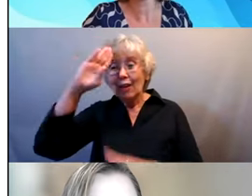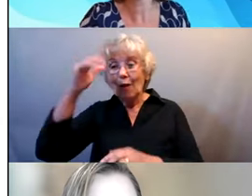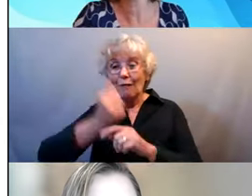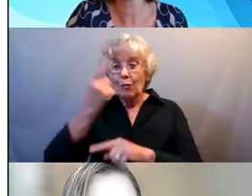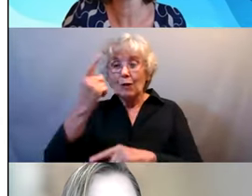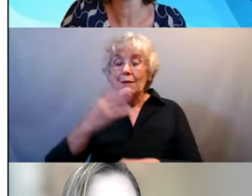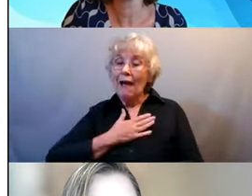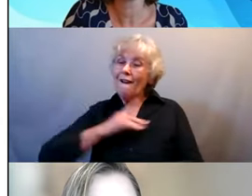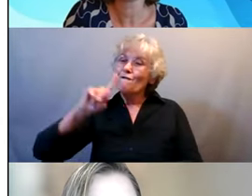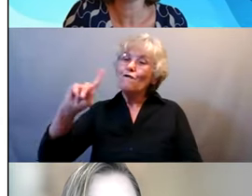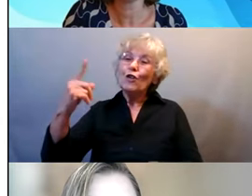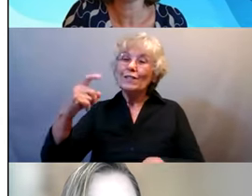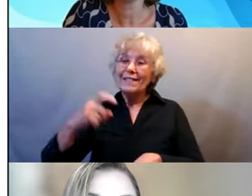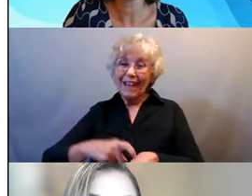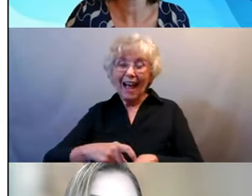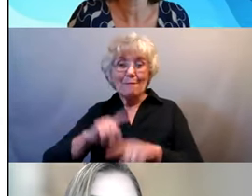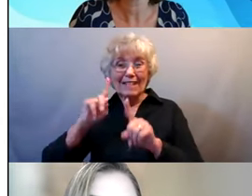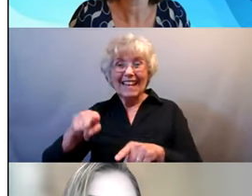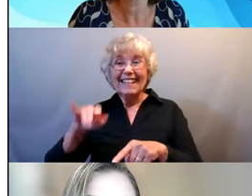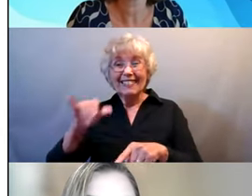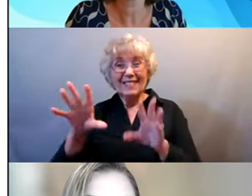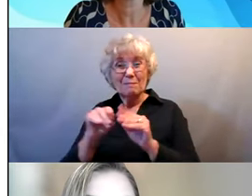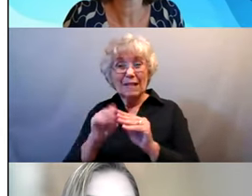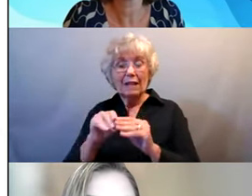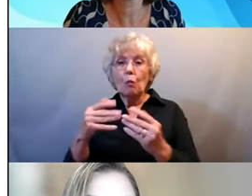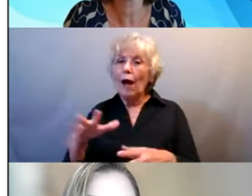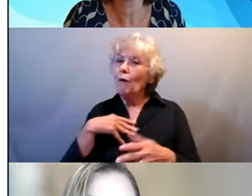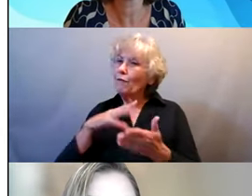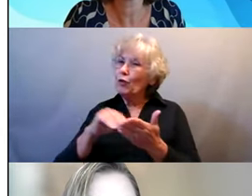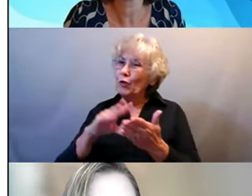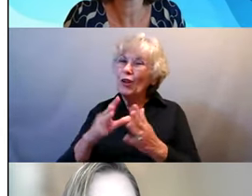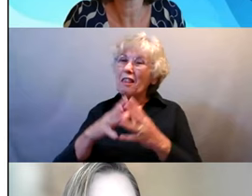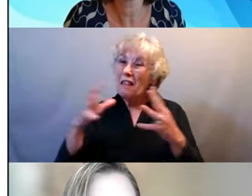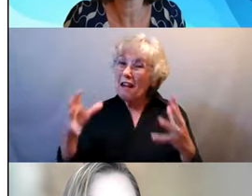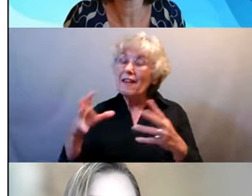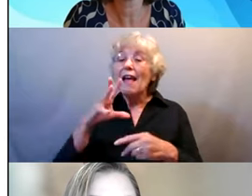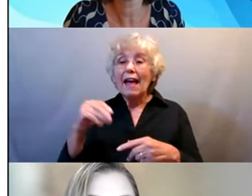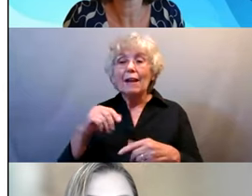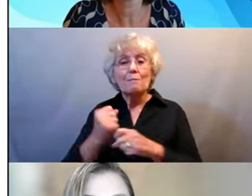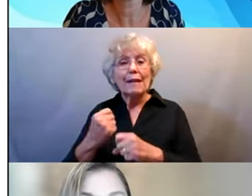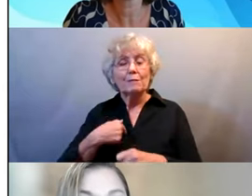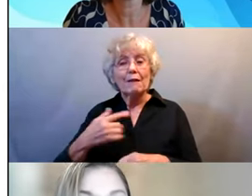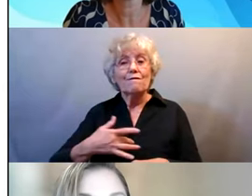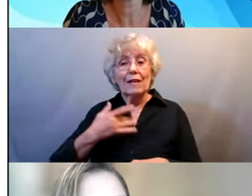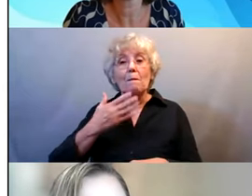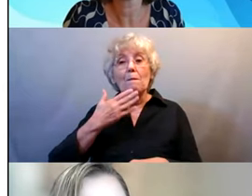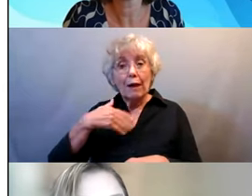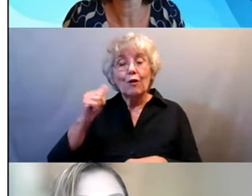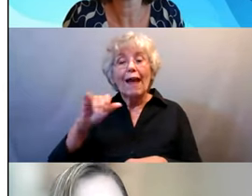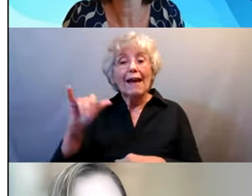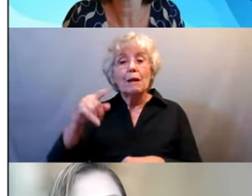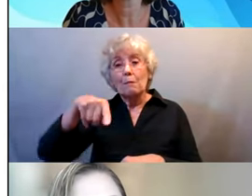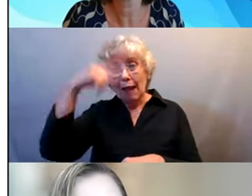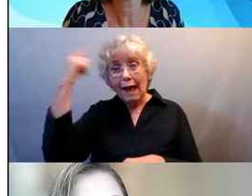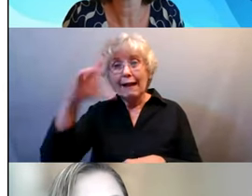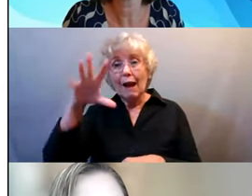This is my first time attending and it's very informative and it makes me feel better as a Black African-American woman